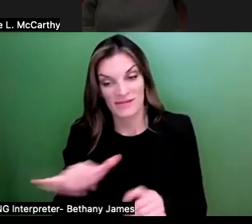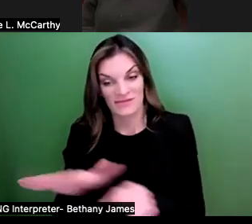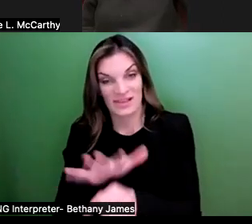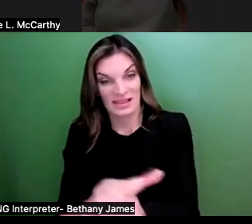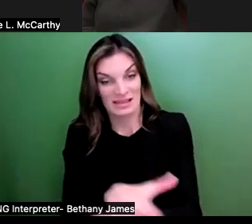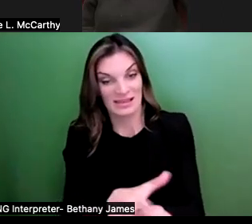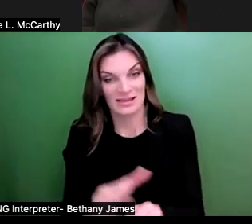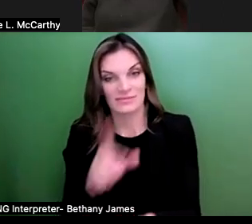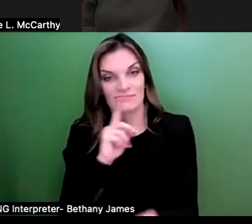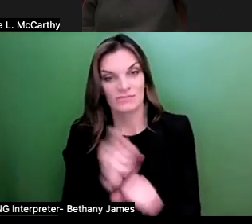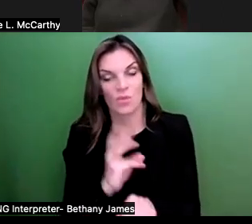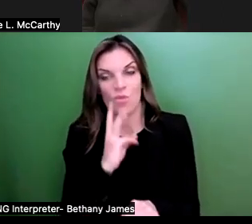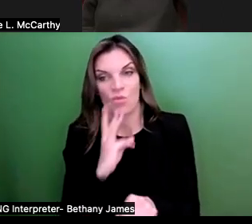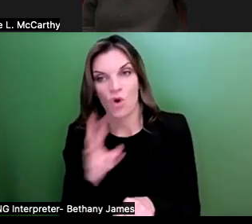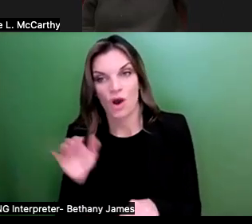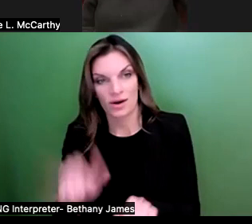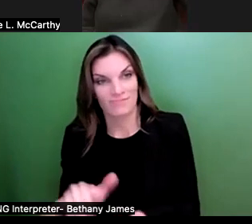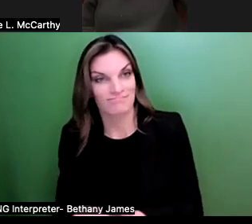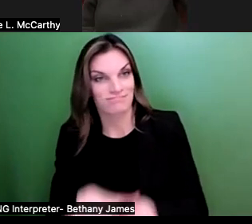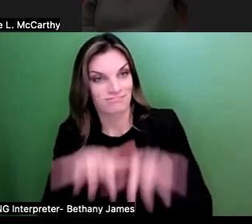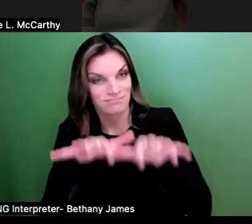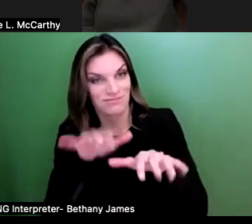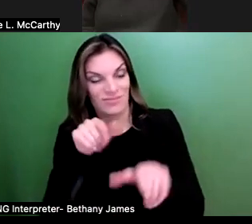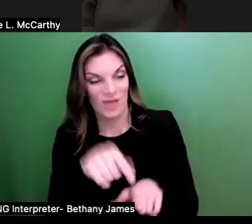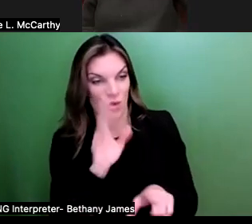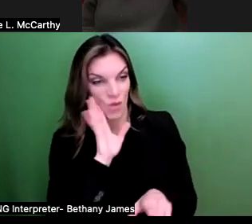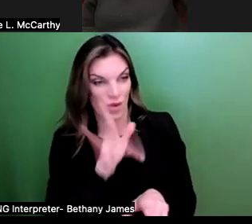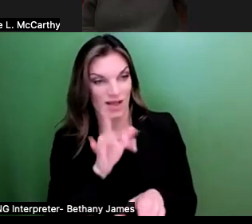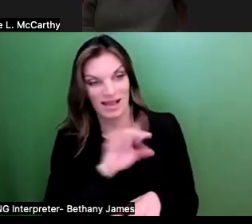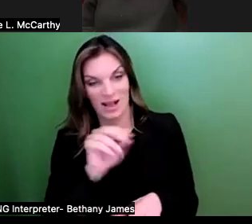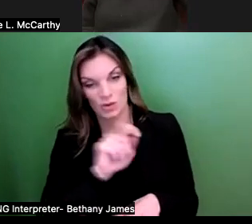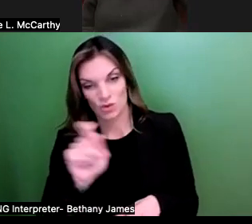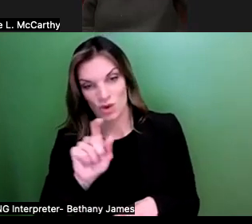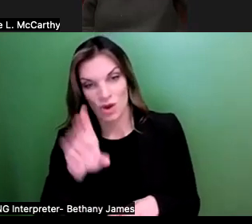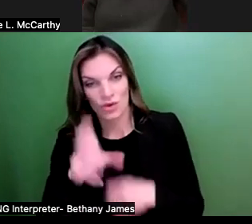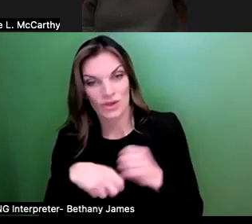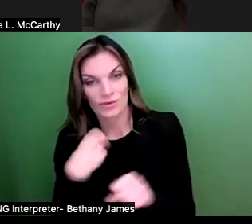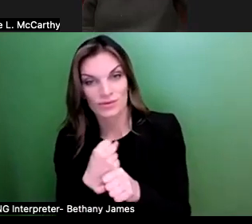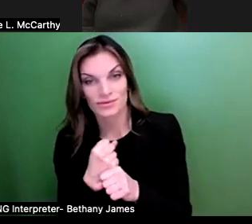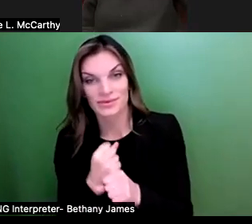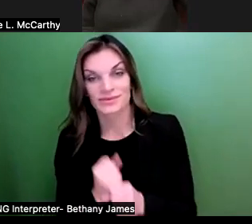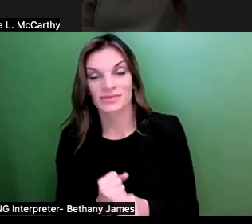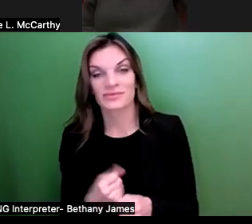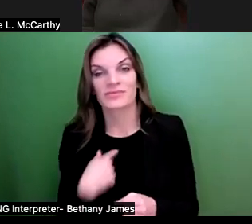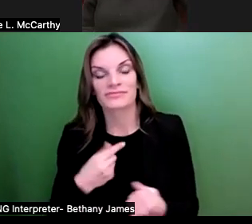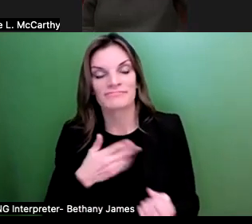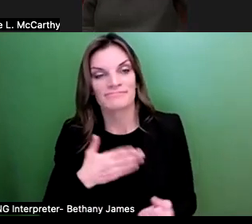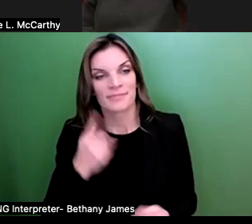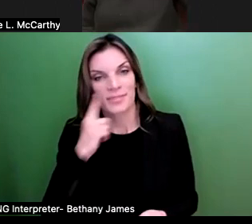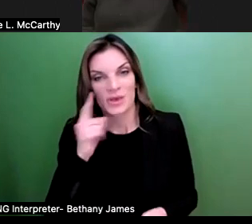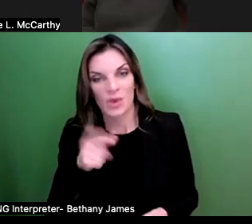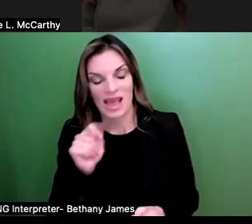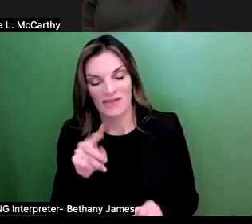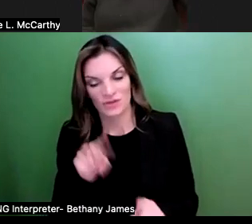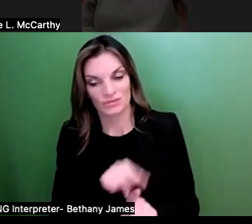going. Actually, that's where the water will be in another 80 to 100 years. So I think the question has to. I